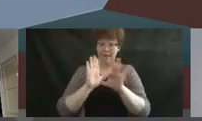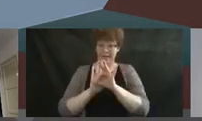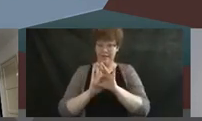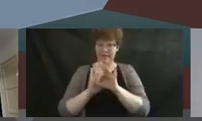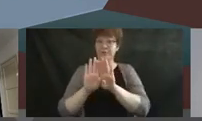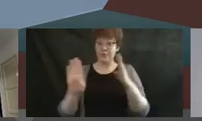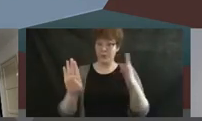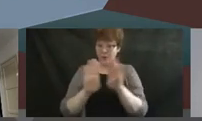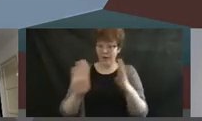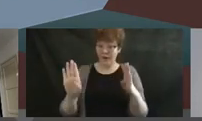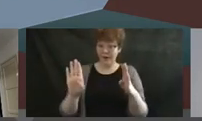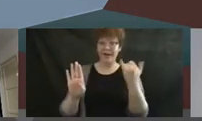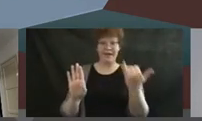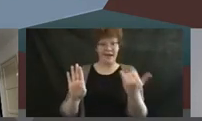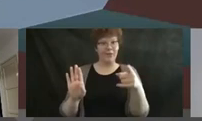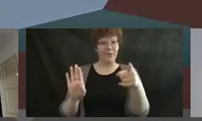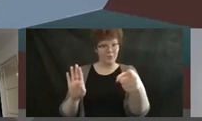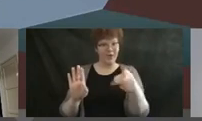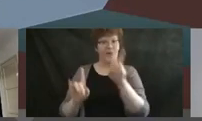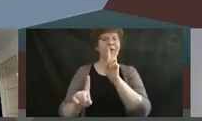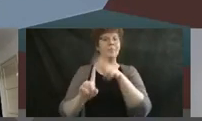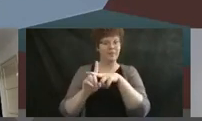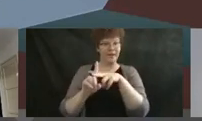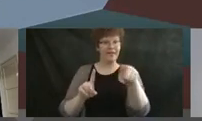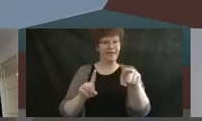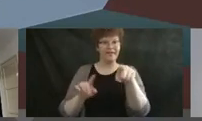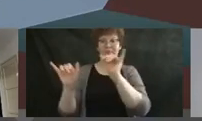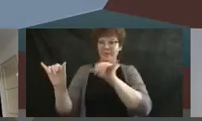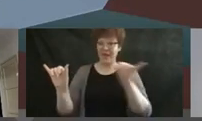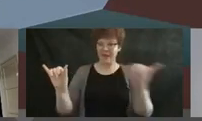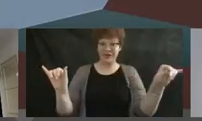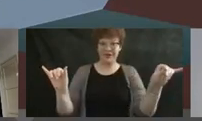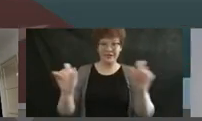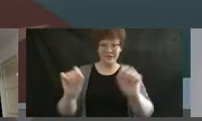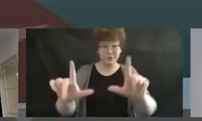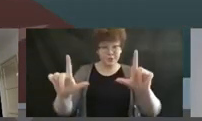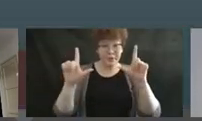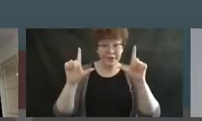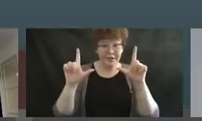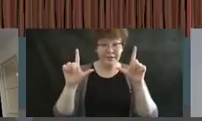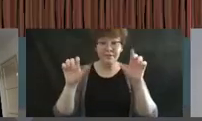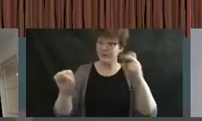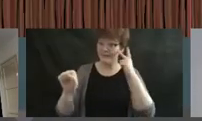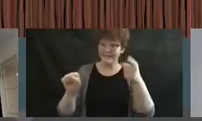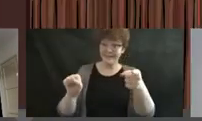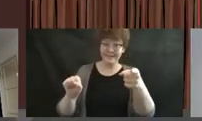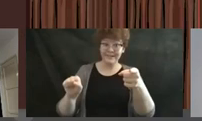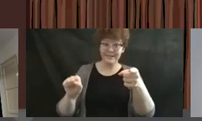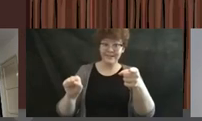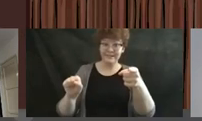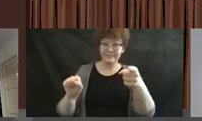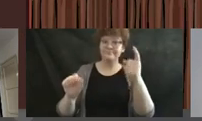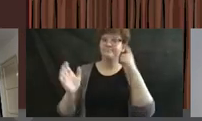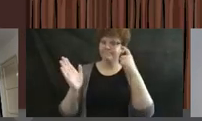there we go. And I apply that pattern and I zoom in so you can see a little bit better. Notice that wherever there